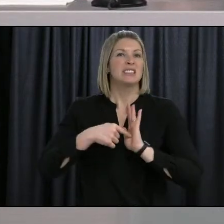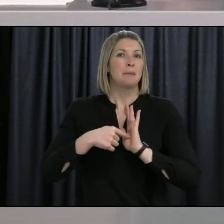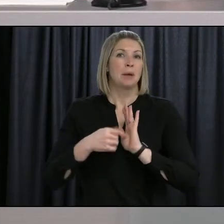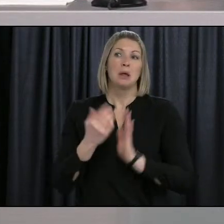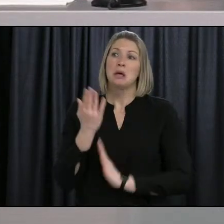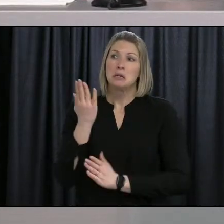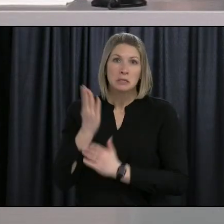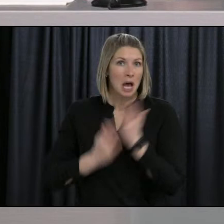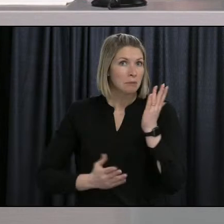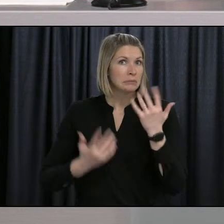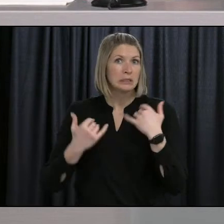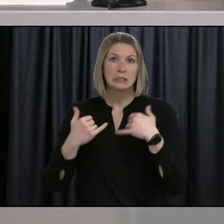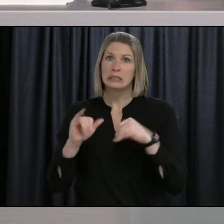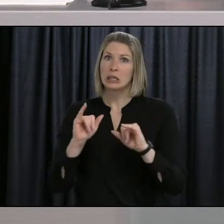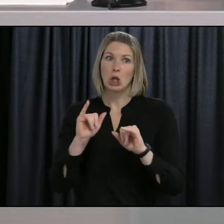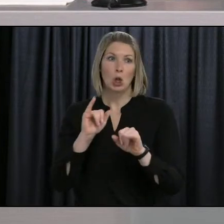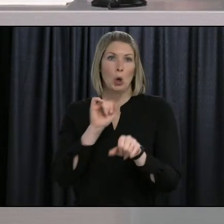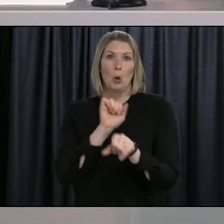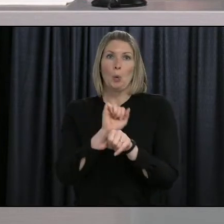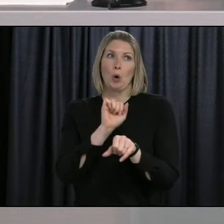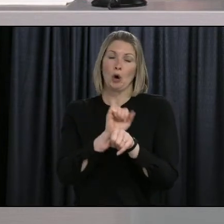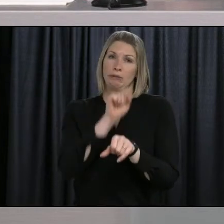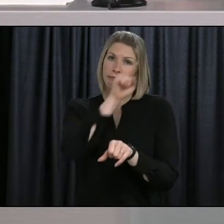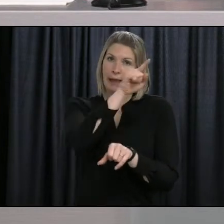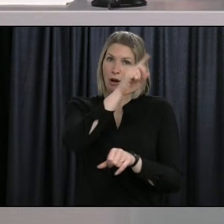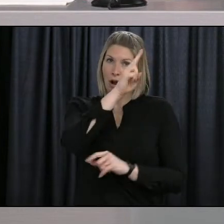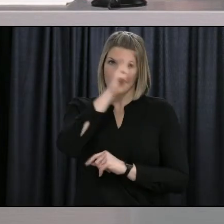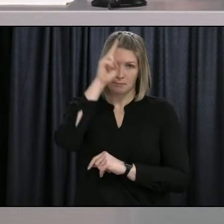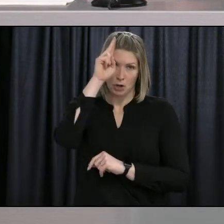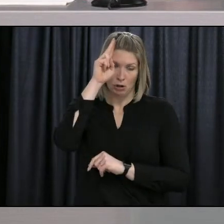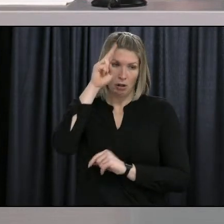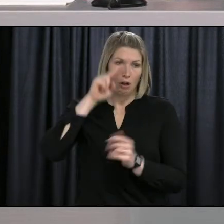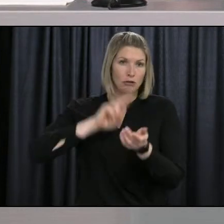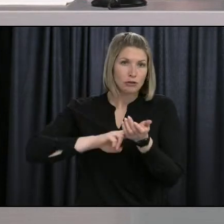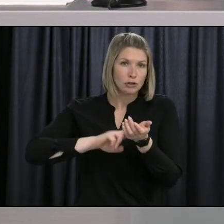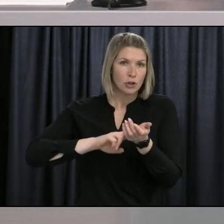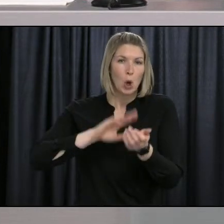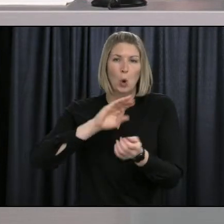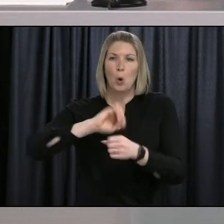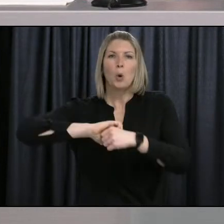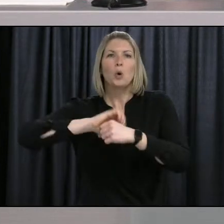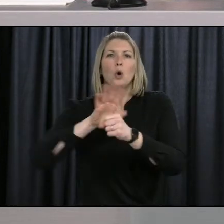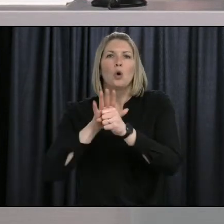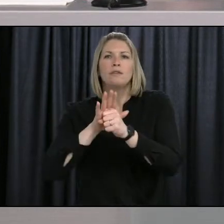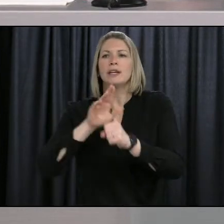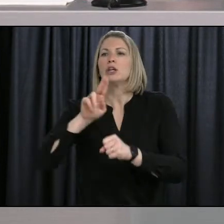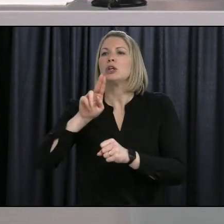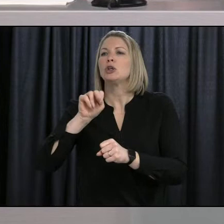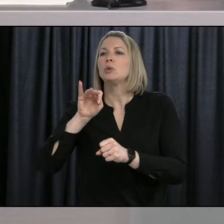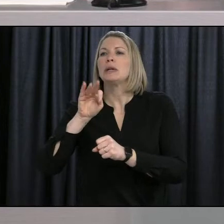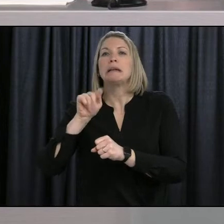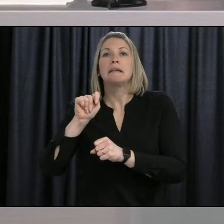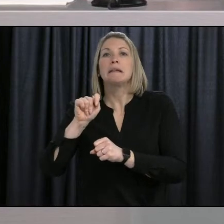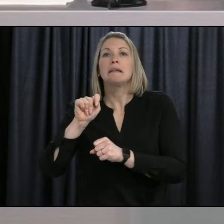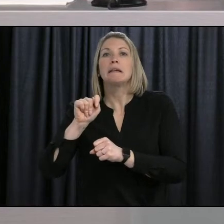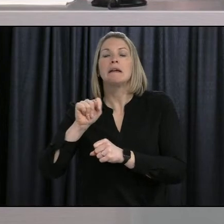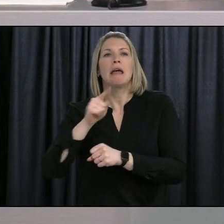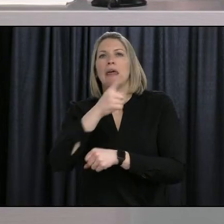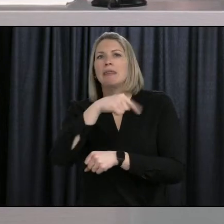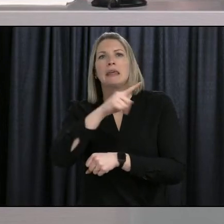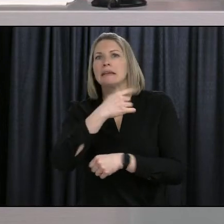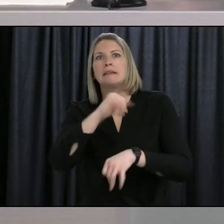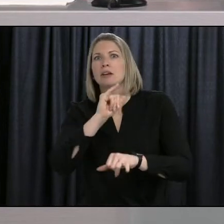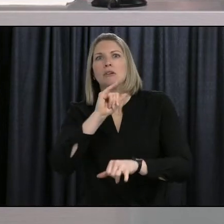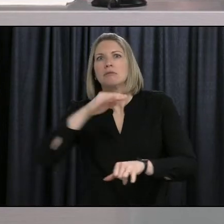scheduled for a vaccine, and they say that they're not alone. So why are we still seeing some of those key people not